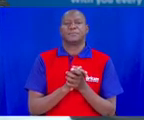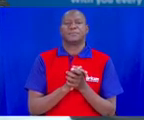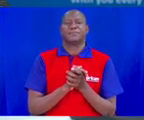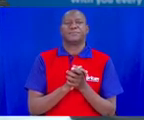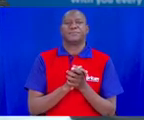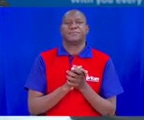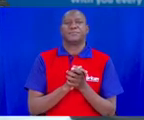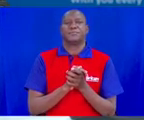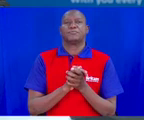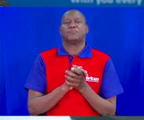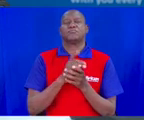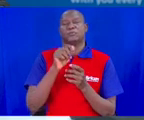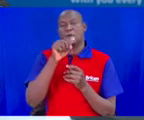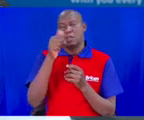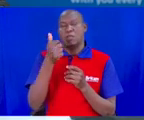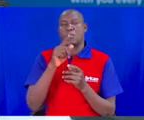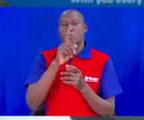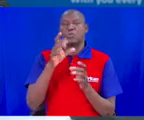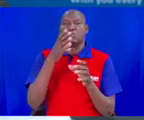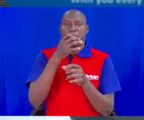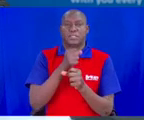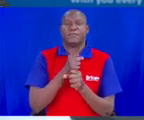We'll receive another question.